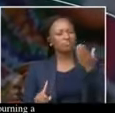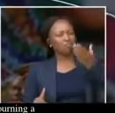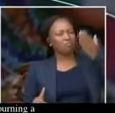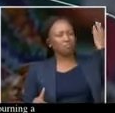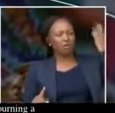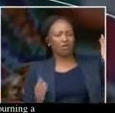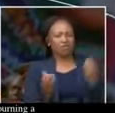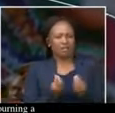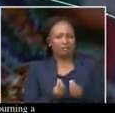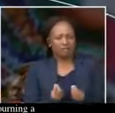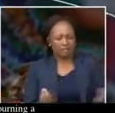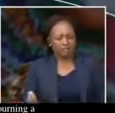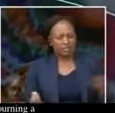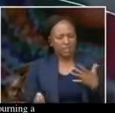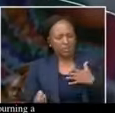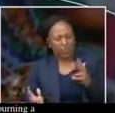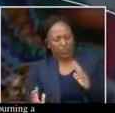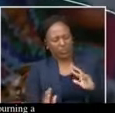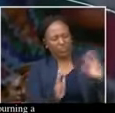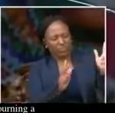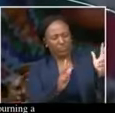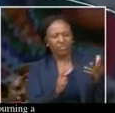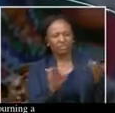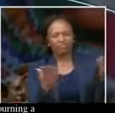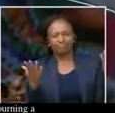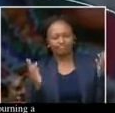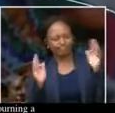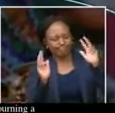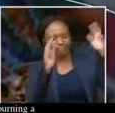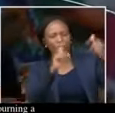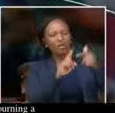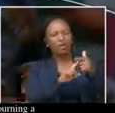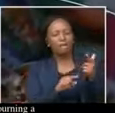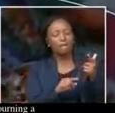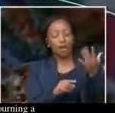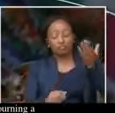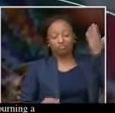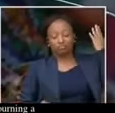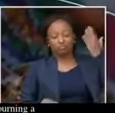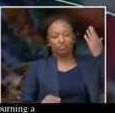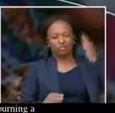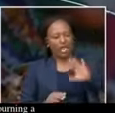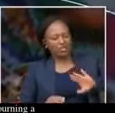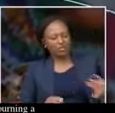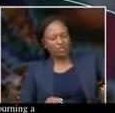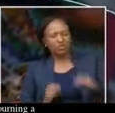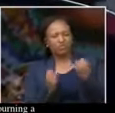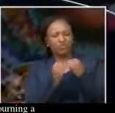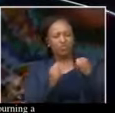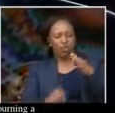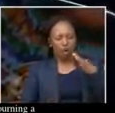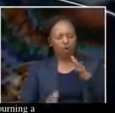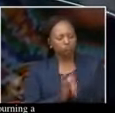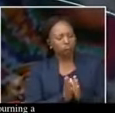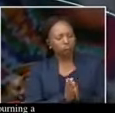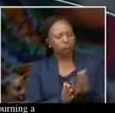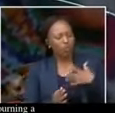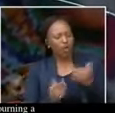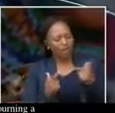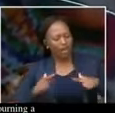kids isolated and banished by the liberation movement for asking for land expropriation